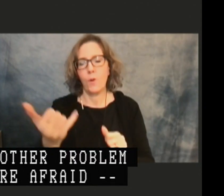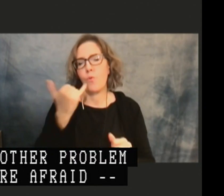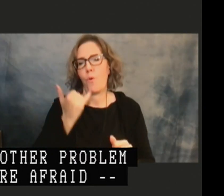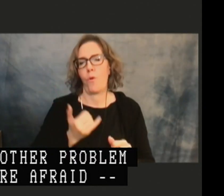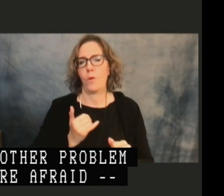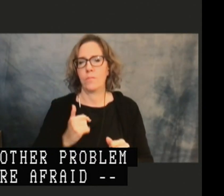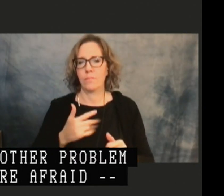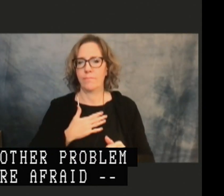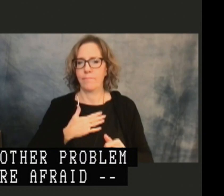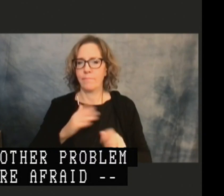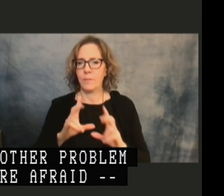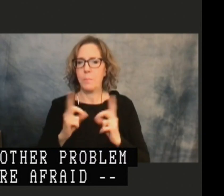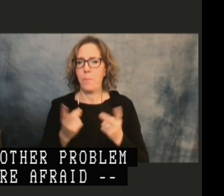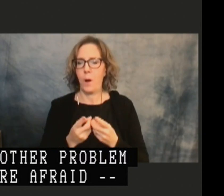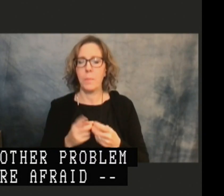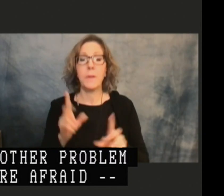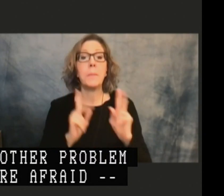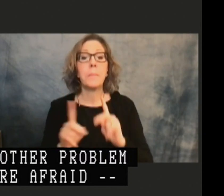be signed up.